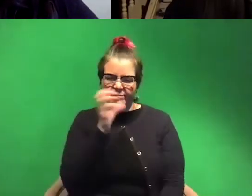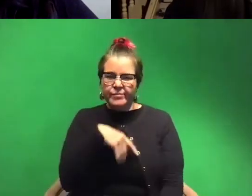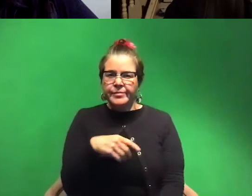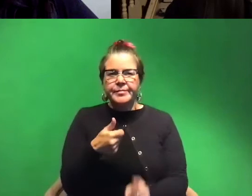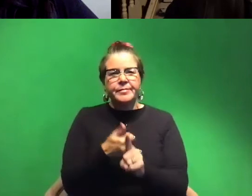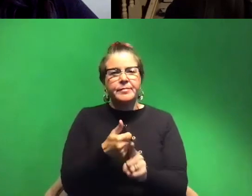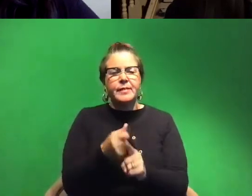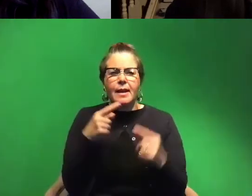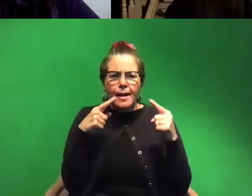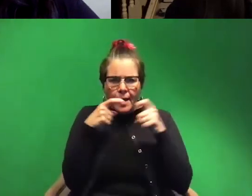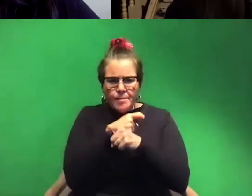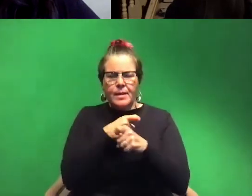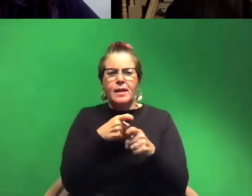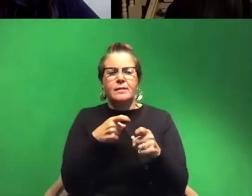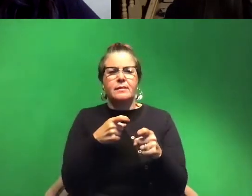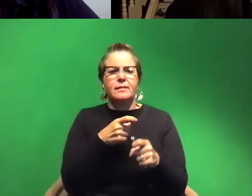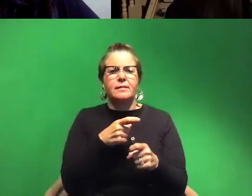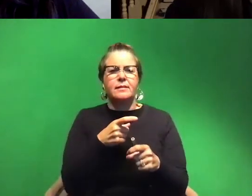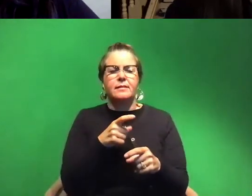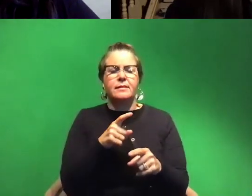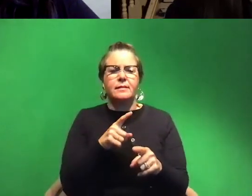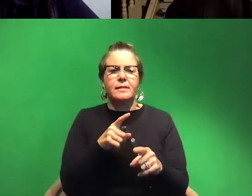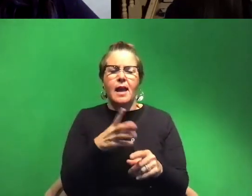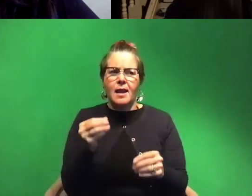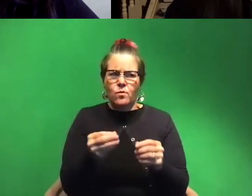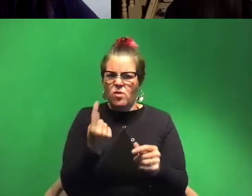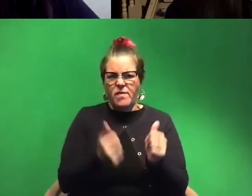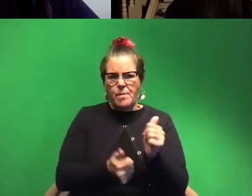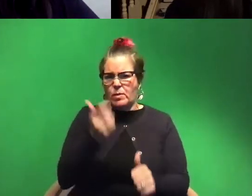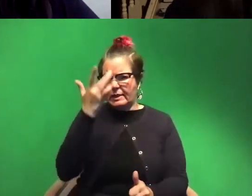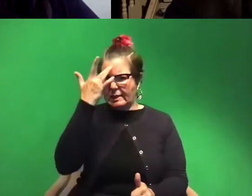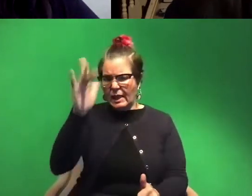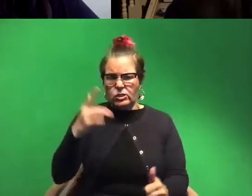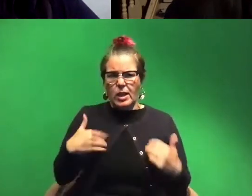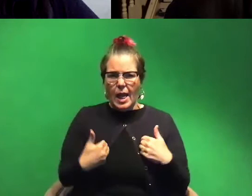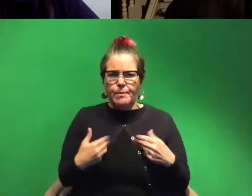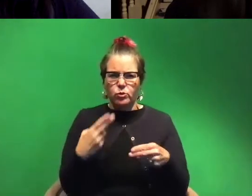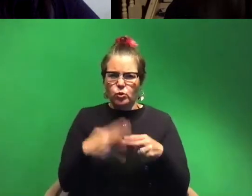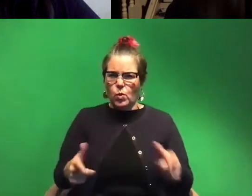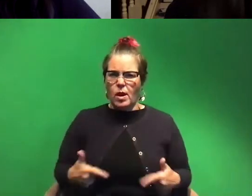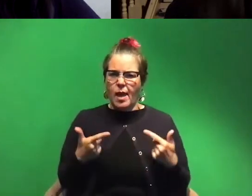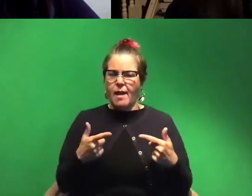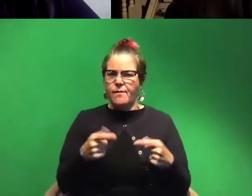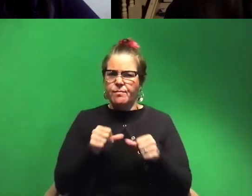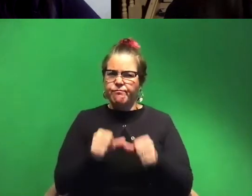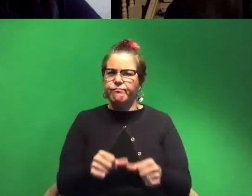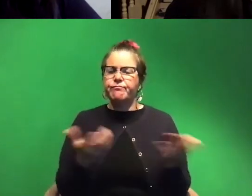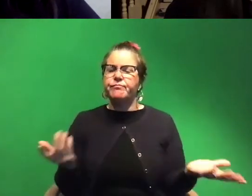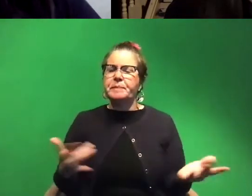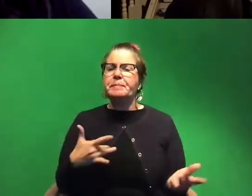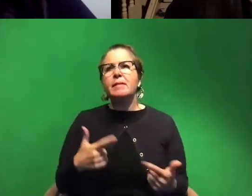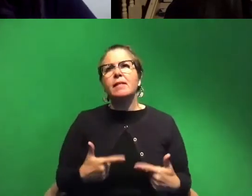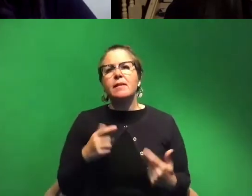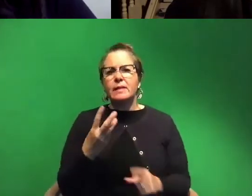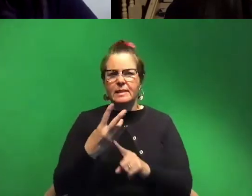so complex, and they're one of the most intelligent animals with one of the shortest lifespans. So they generally live 6